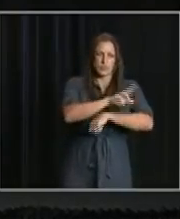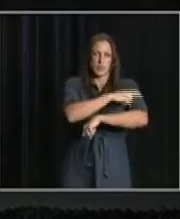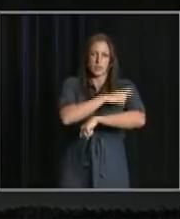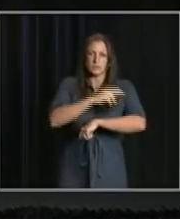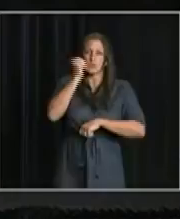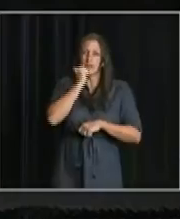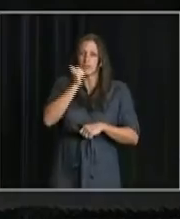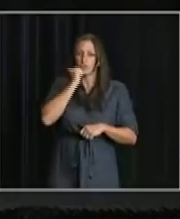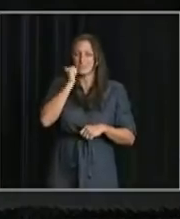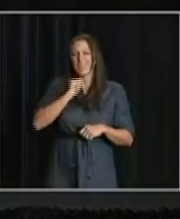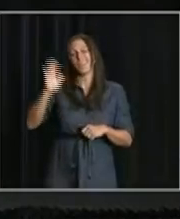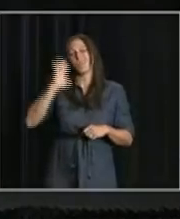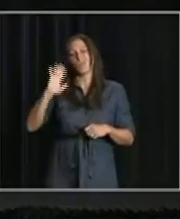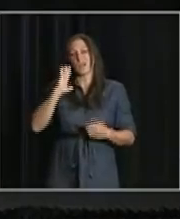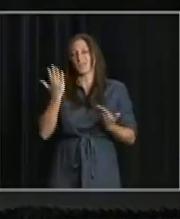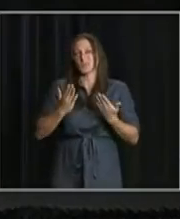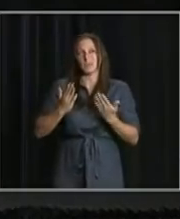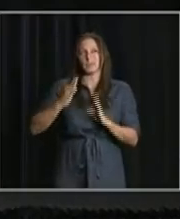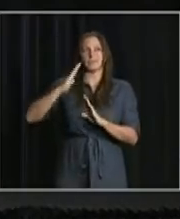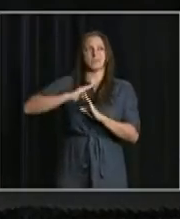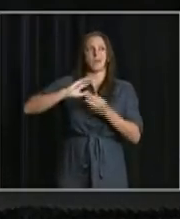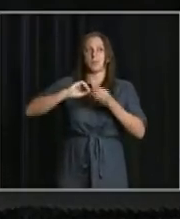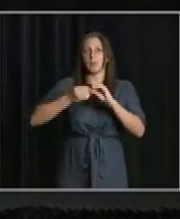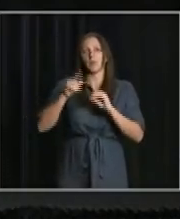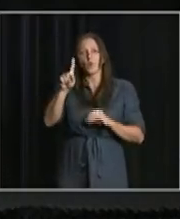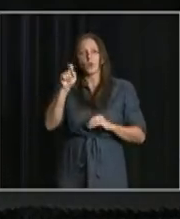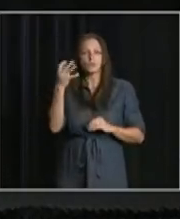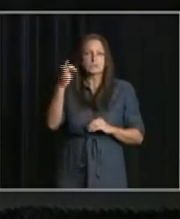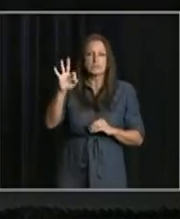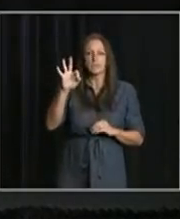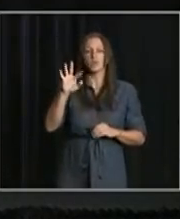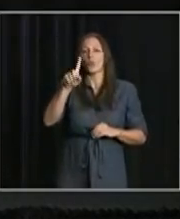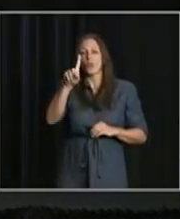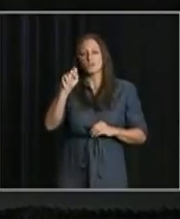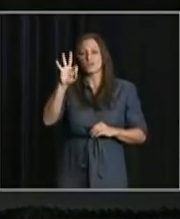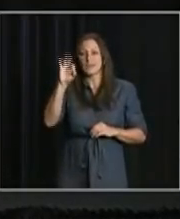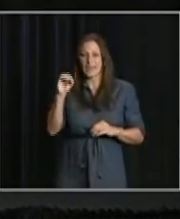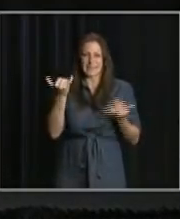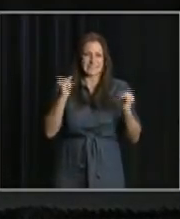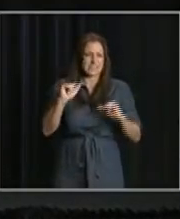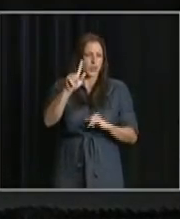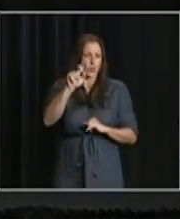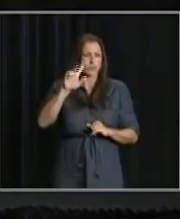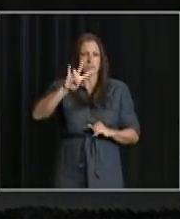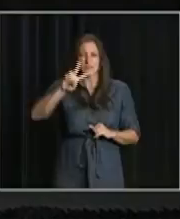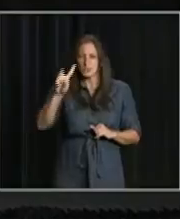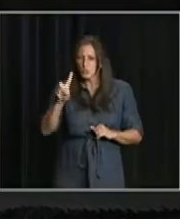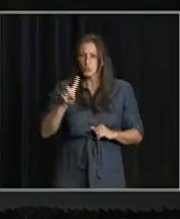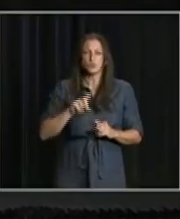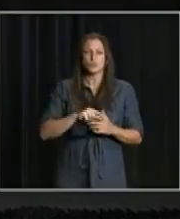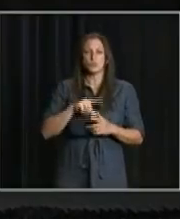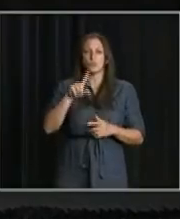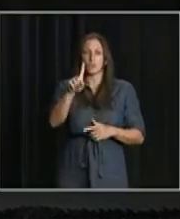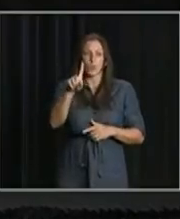were hitting, I think, a high, maybe 190-something, but we're still shooting 172, 162, jumped up